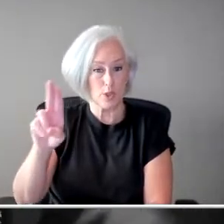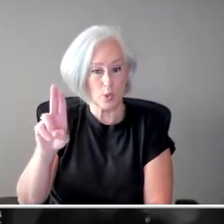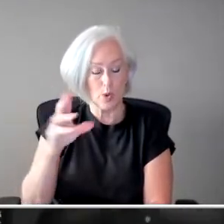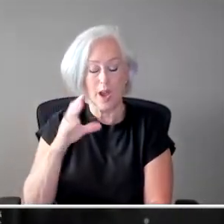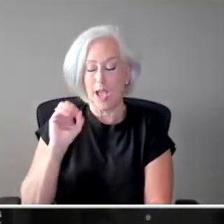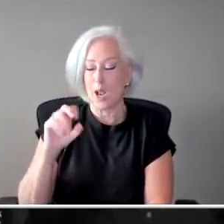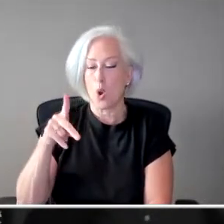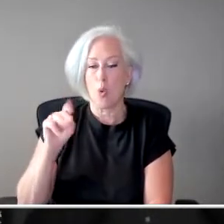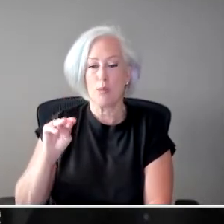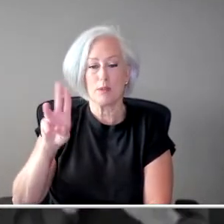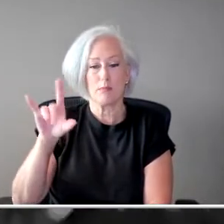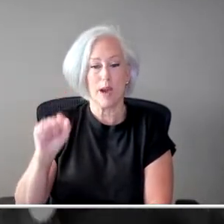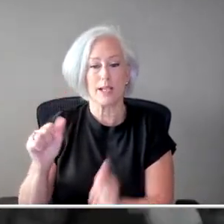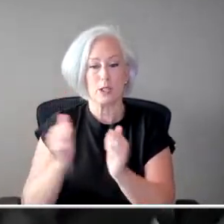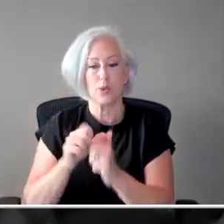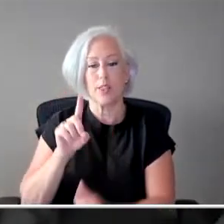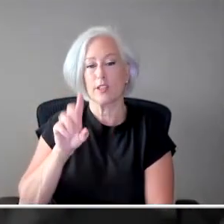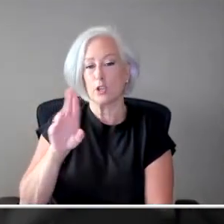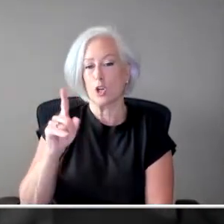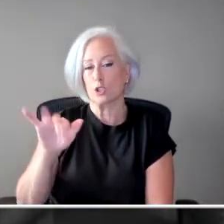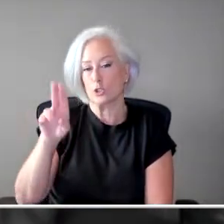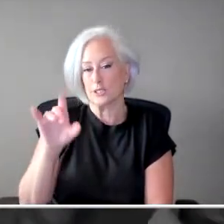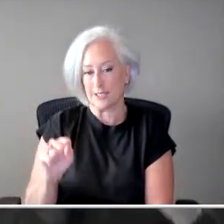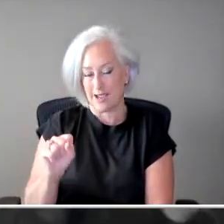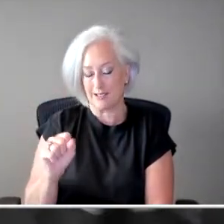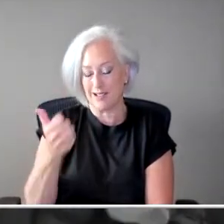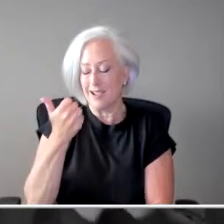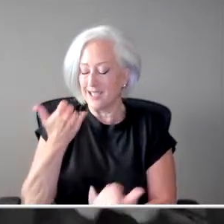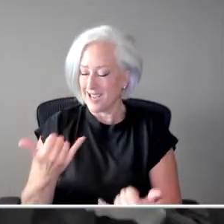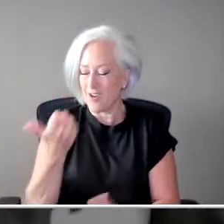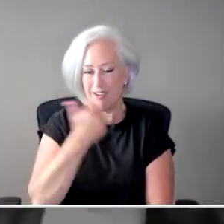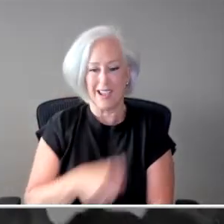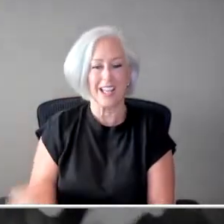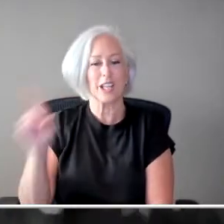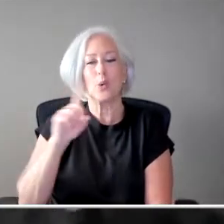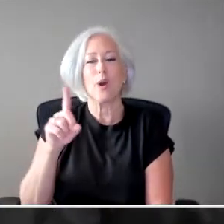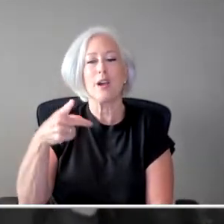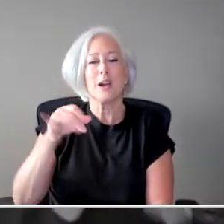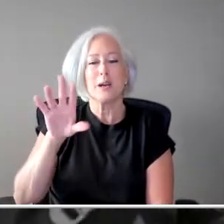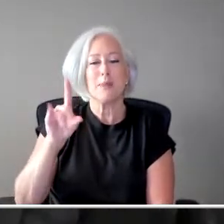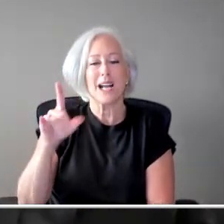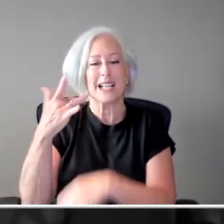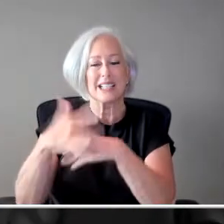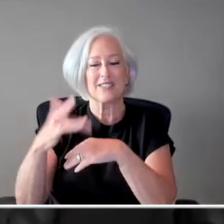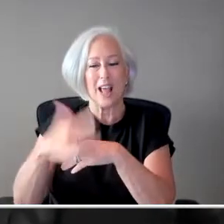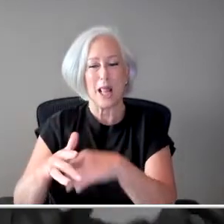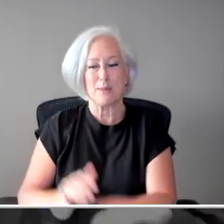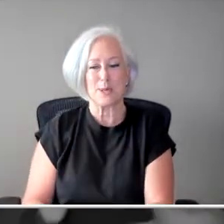Mics with Dr. Stites podcast. Now, everywhere podcasts are available.